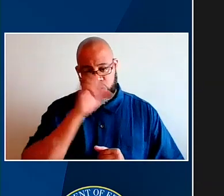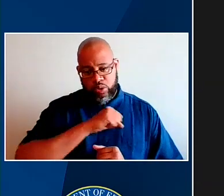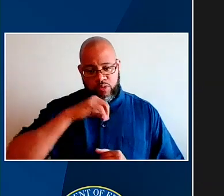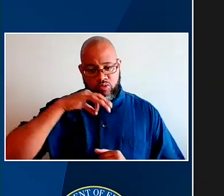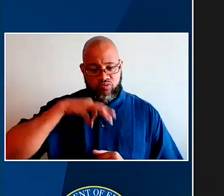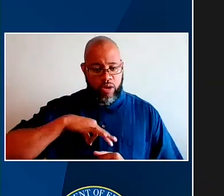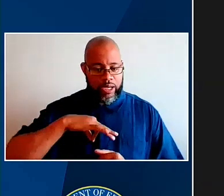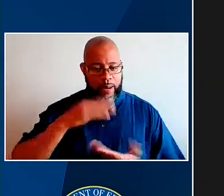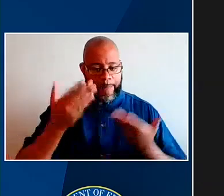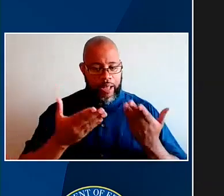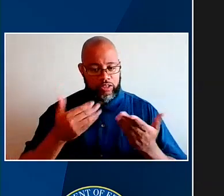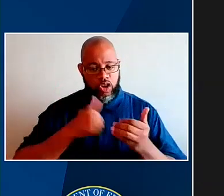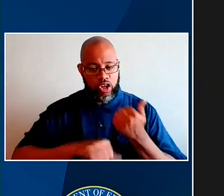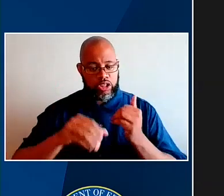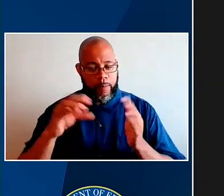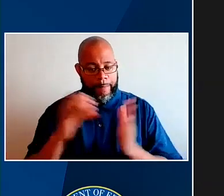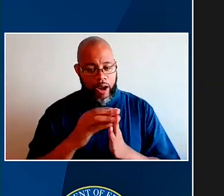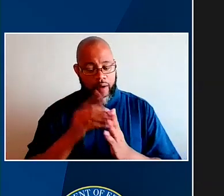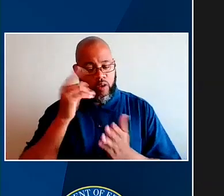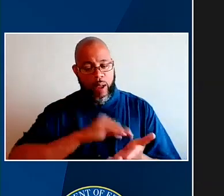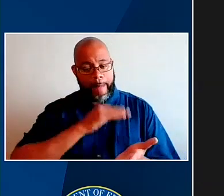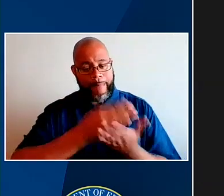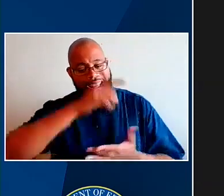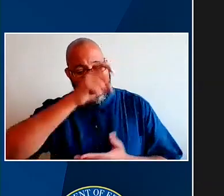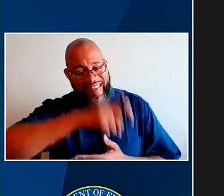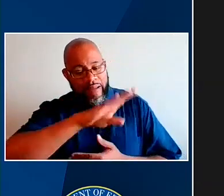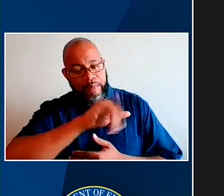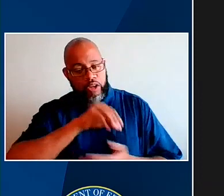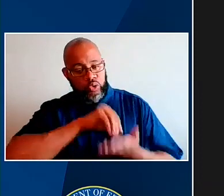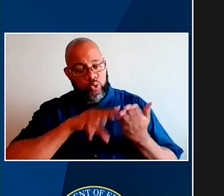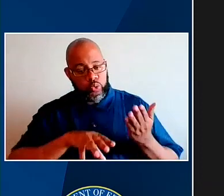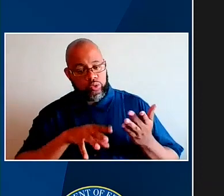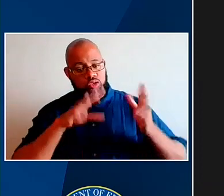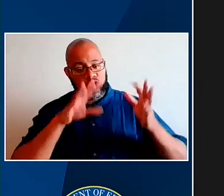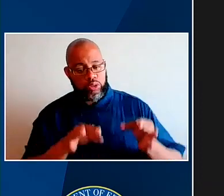this paragraph, or the amount needed by the student as determined by,